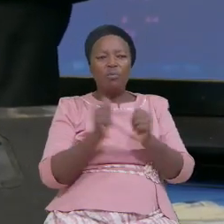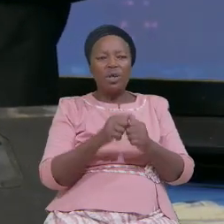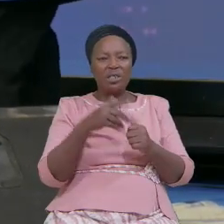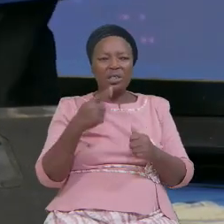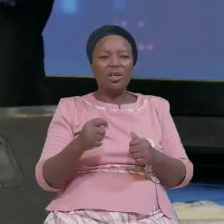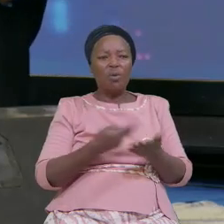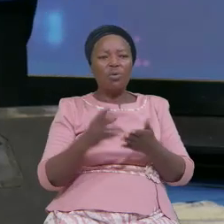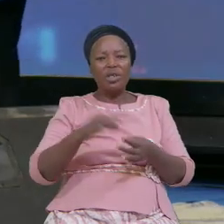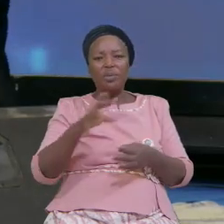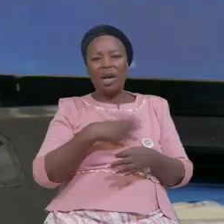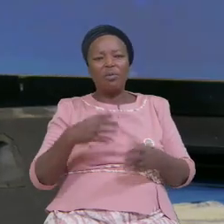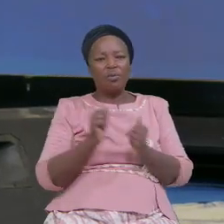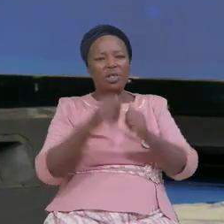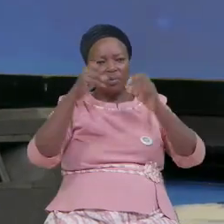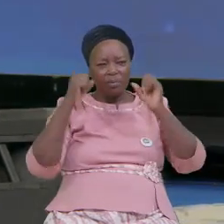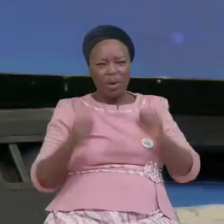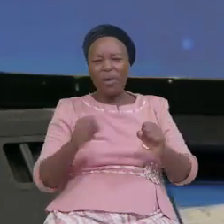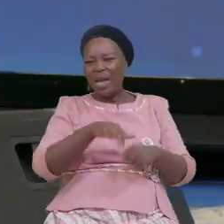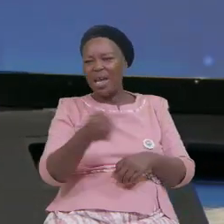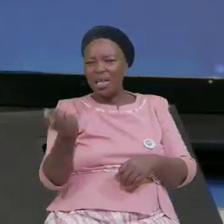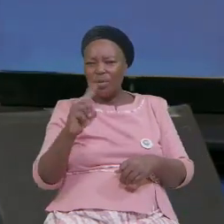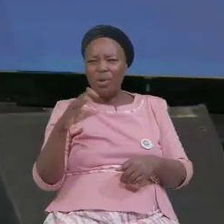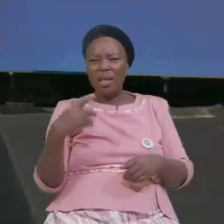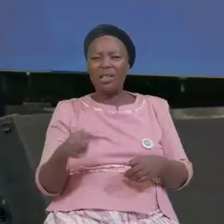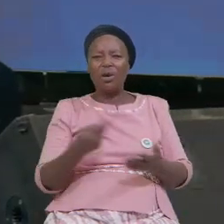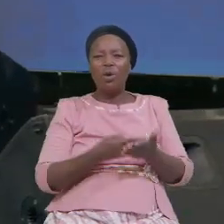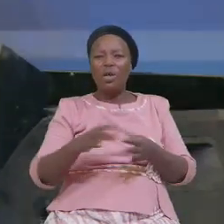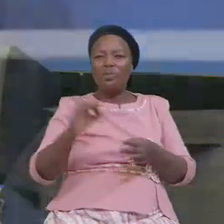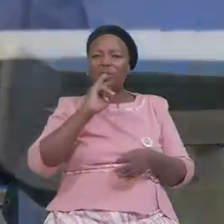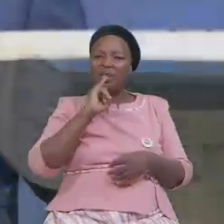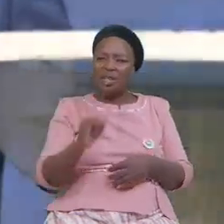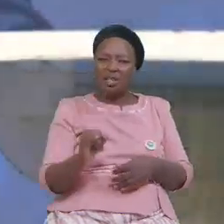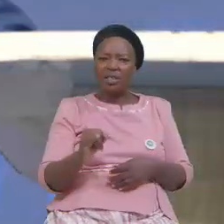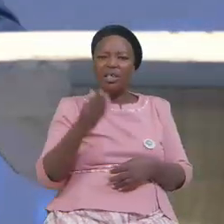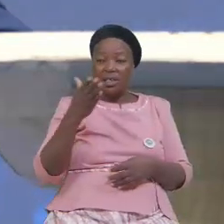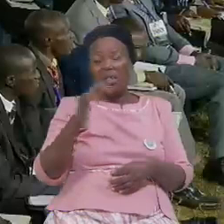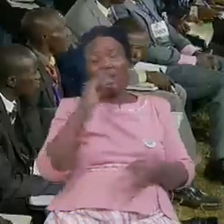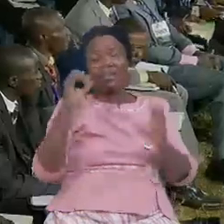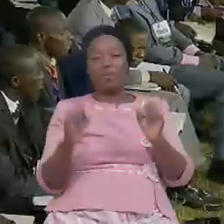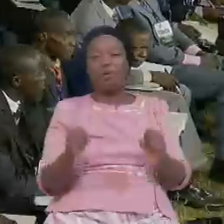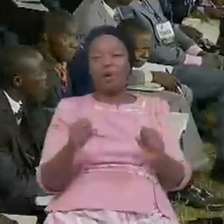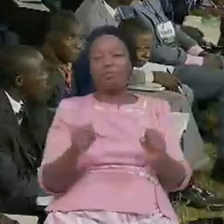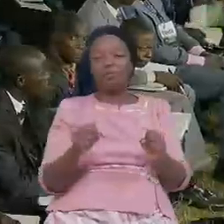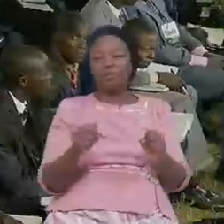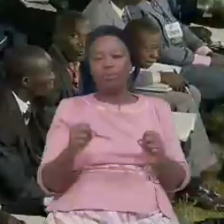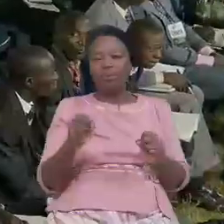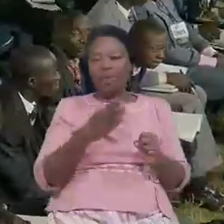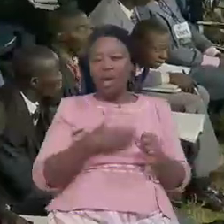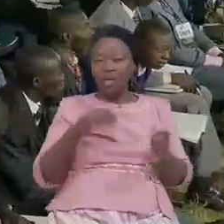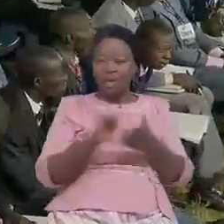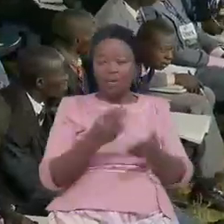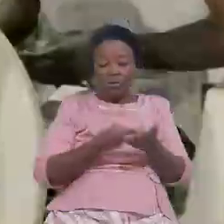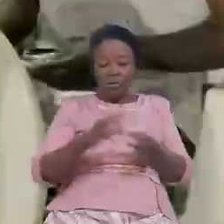with power. Anywhere the Holy Ghost is, there is power. And that Holy Ghost is coming to